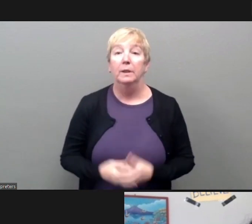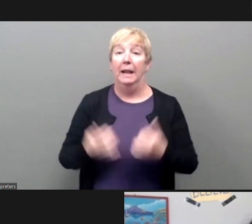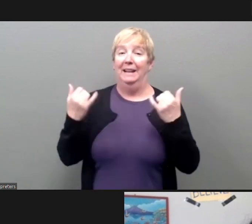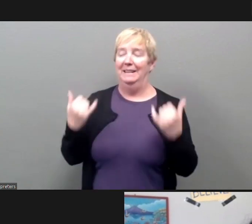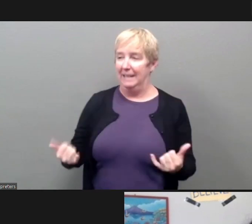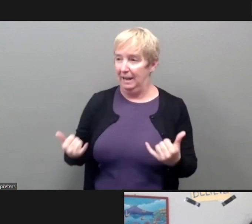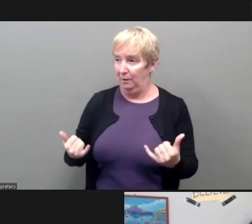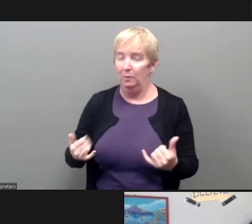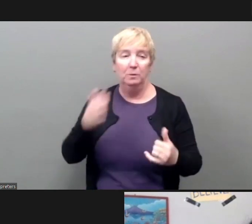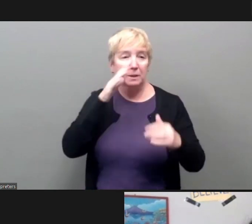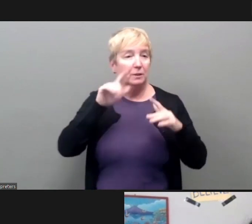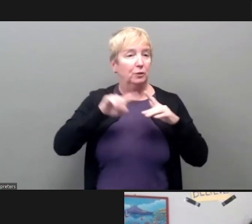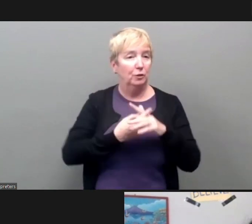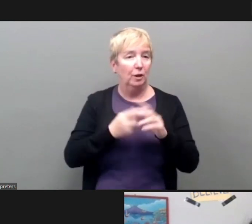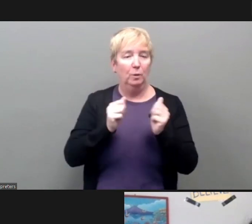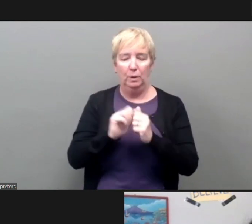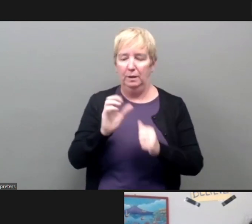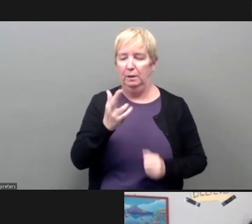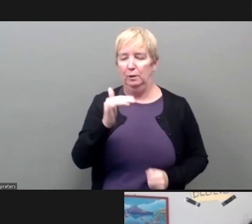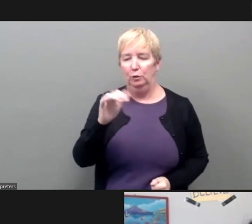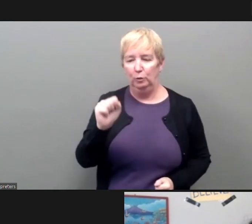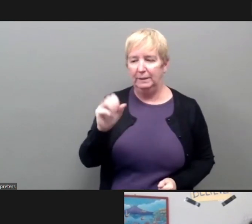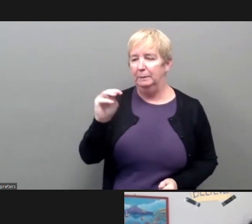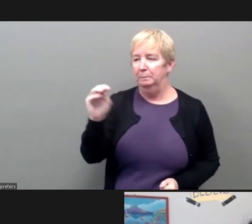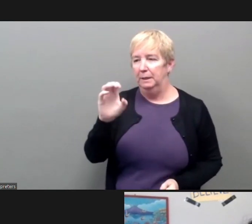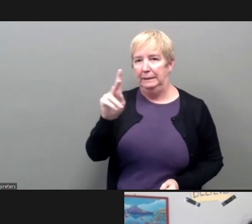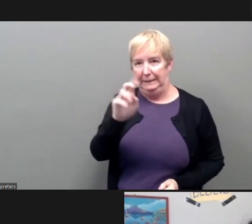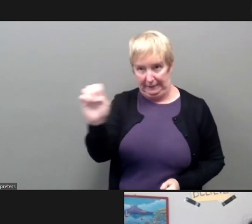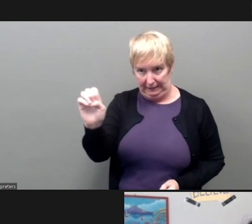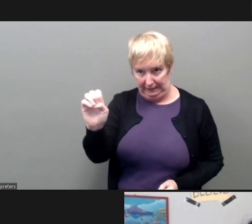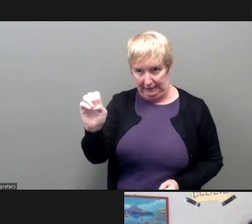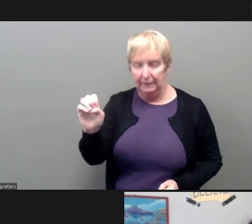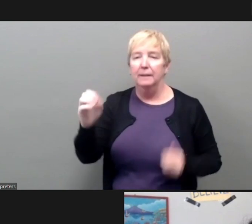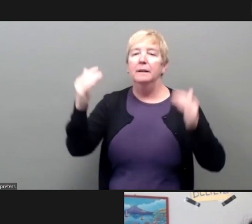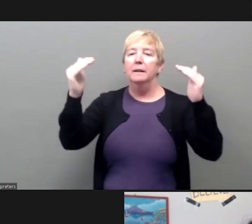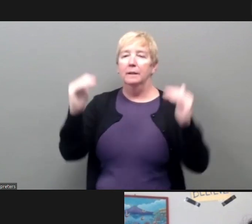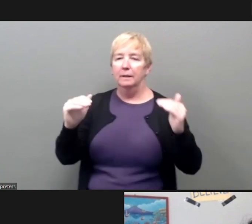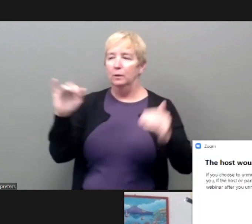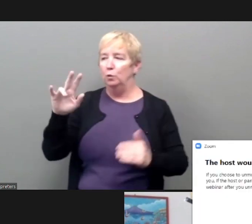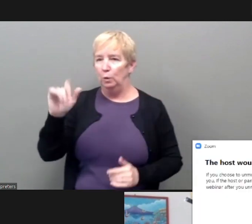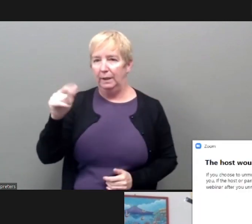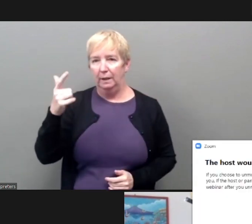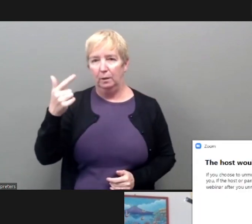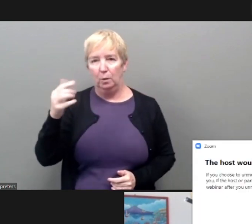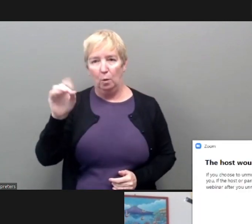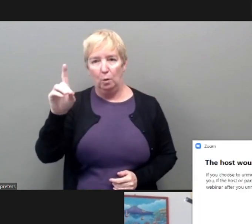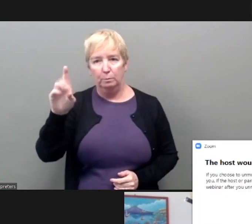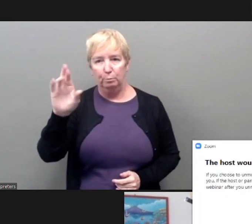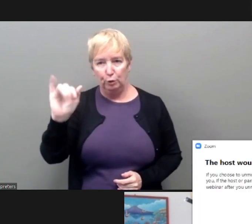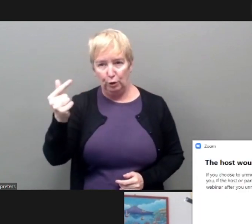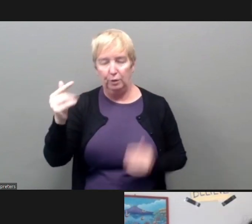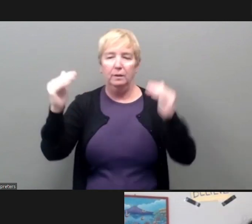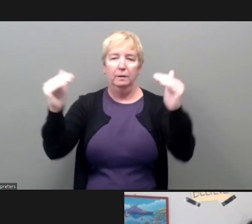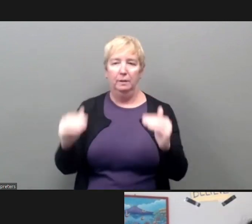we'll start with Chris Mckee, followed by Julia Goldberg, followed by Jeffrey Plant. Chris, you are